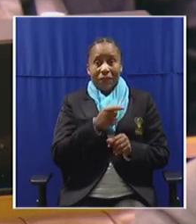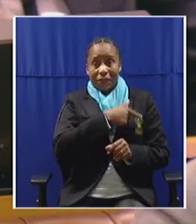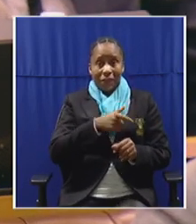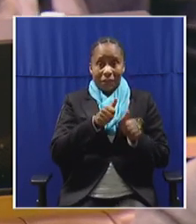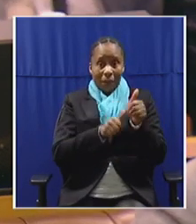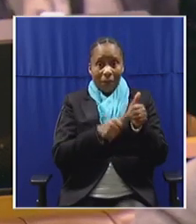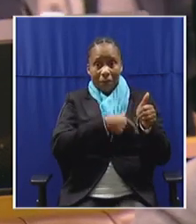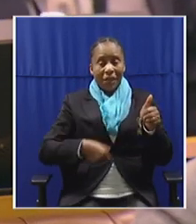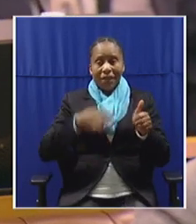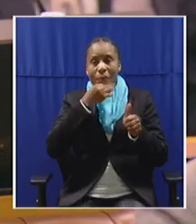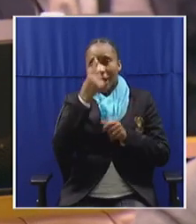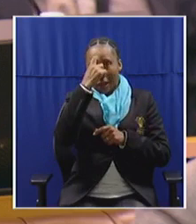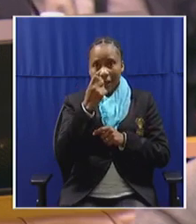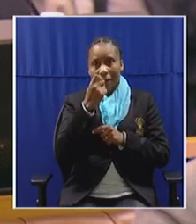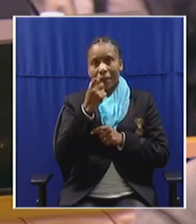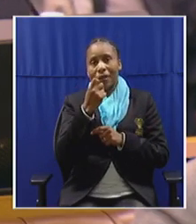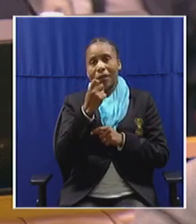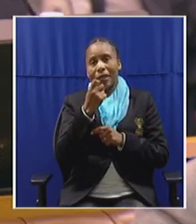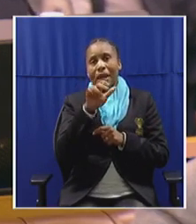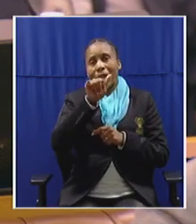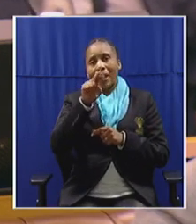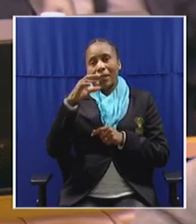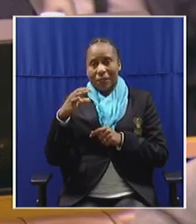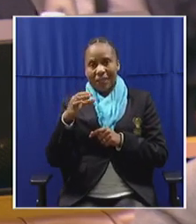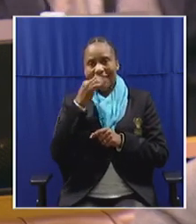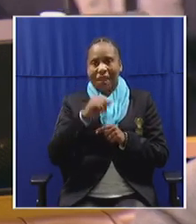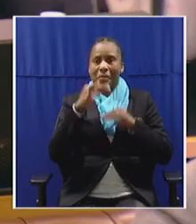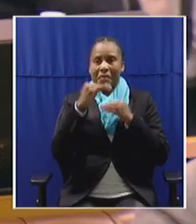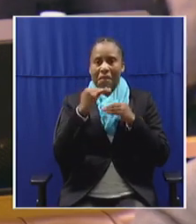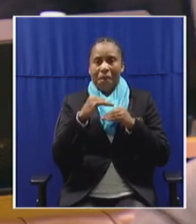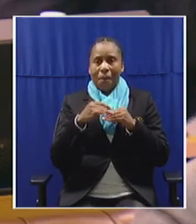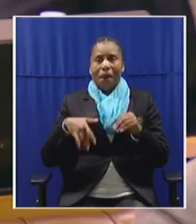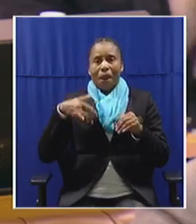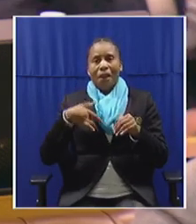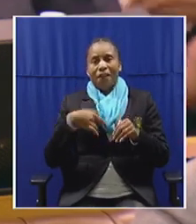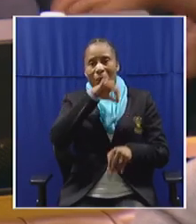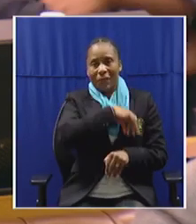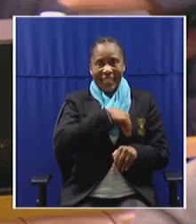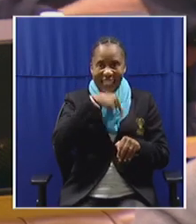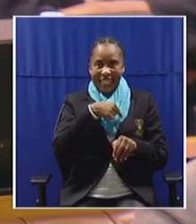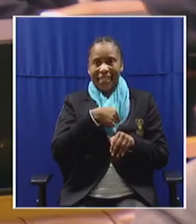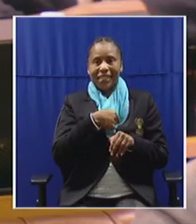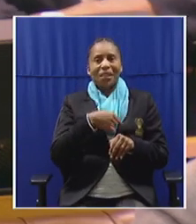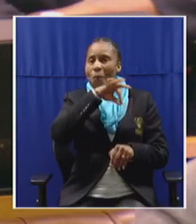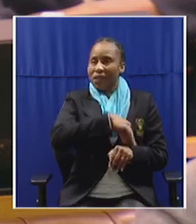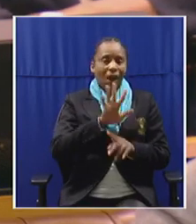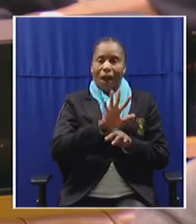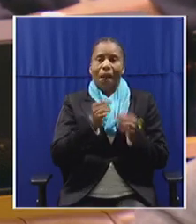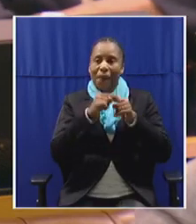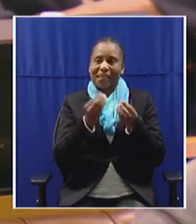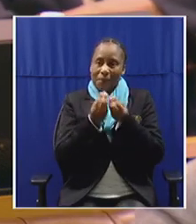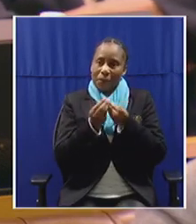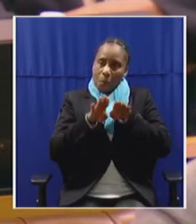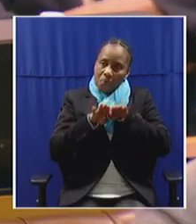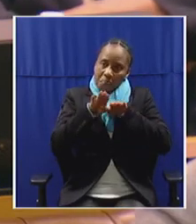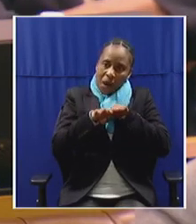the ANC believes that the national minimum wage is not a living wage, but a significant milestone towards it. And yet,